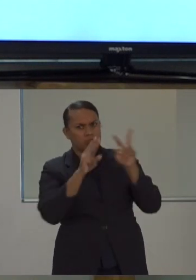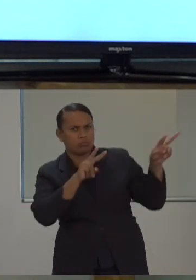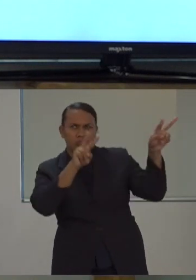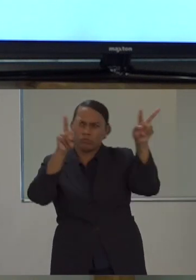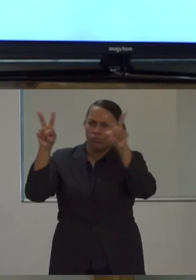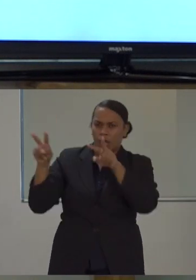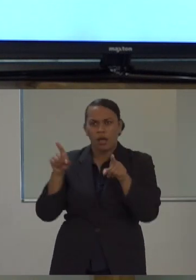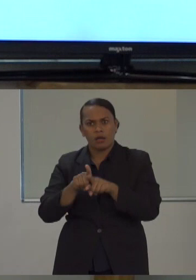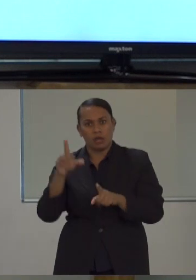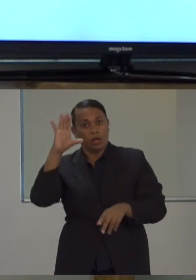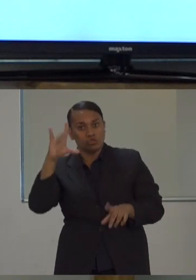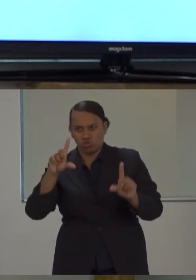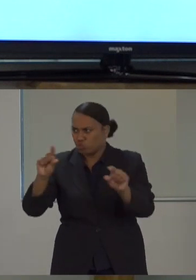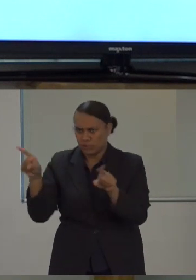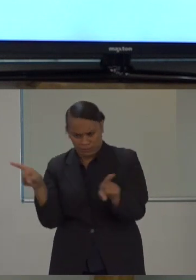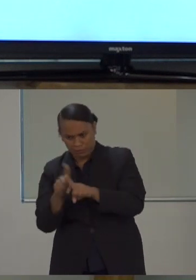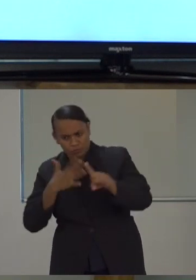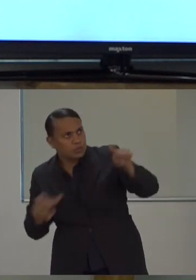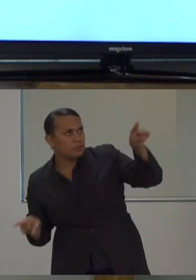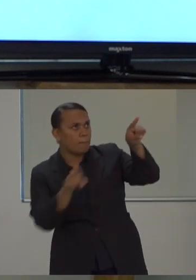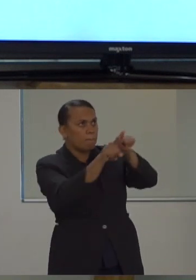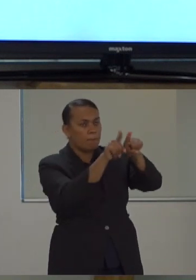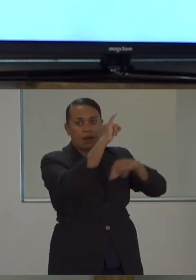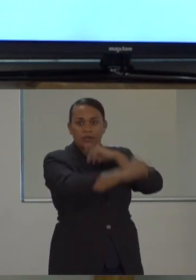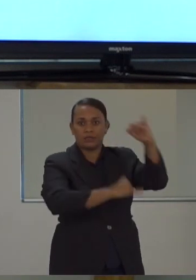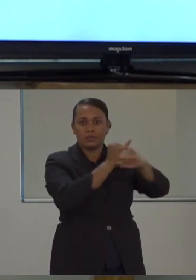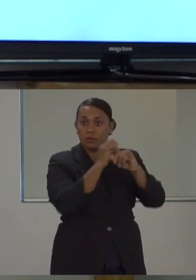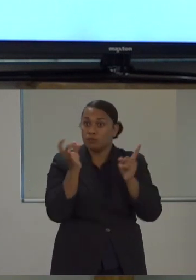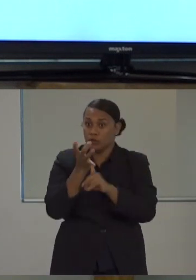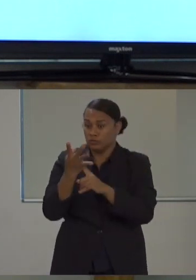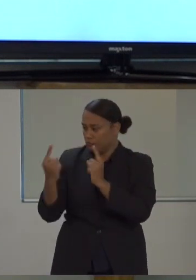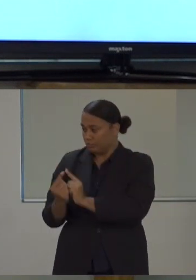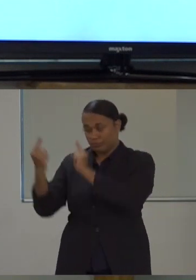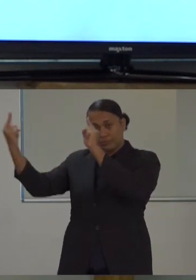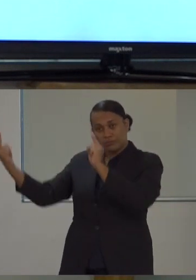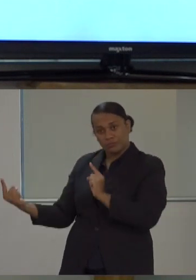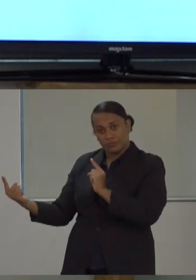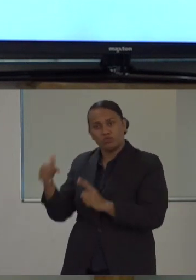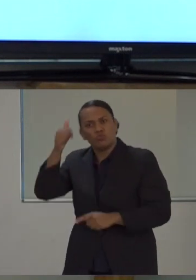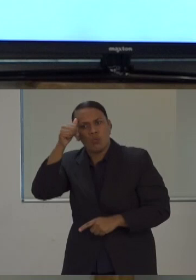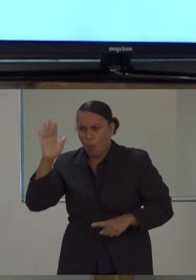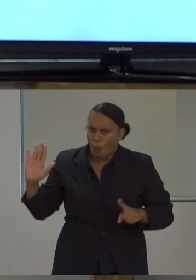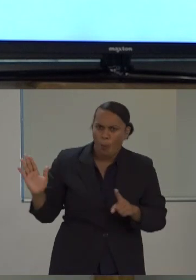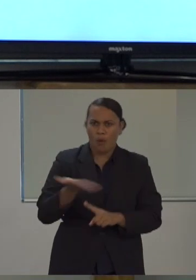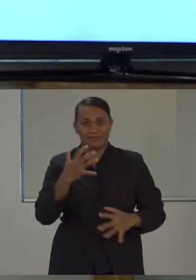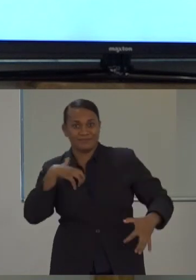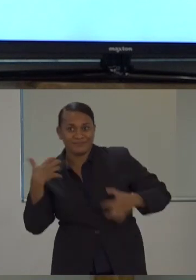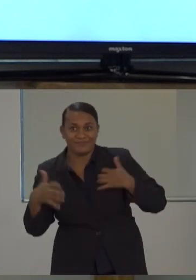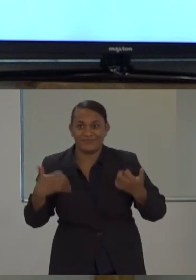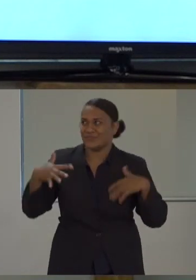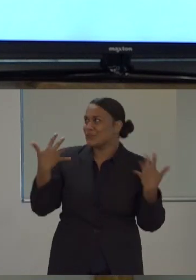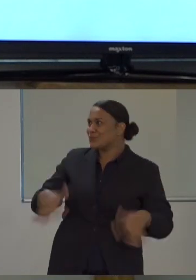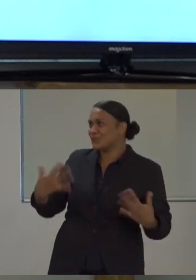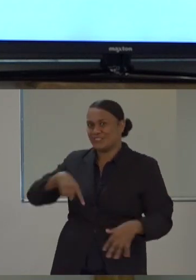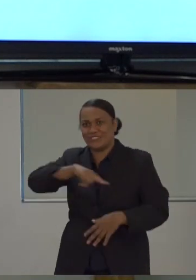virus. So we ask everybody tomorrow, I know everyone is quite excited, especially in Suva, to be having this lockdown